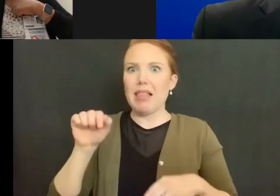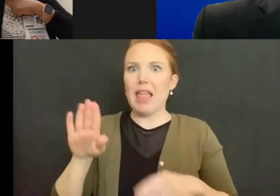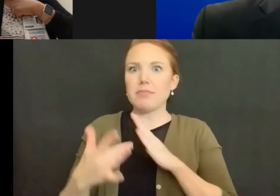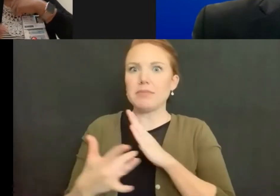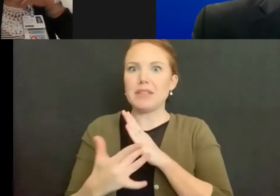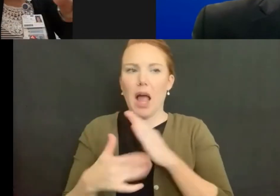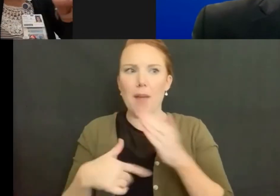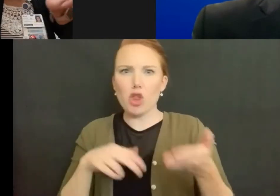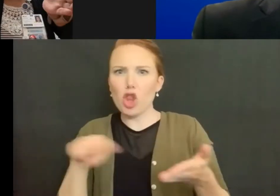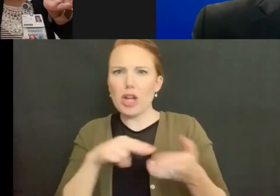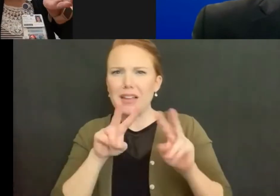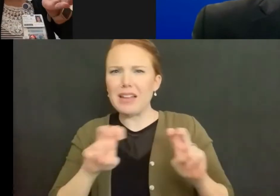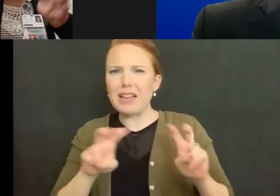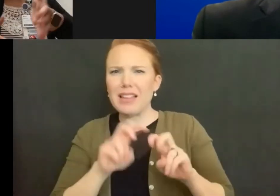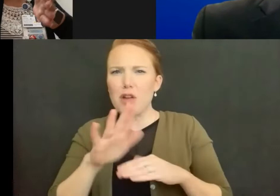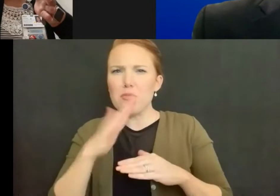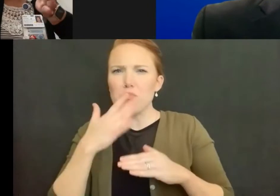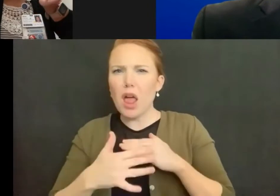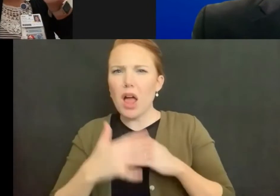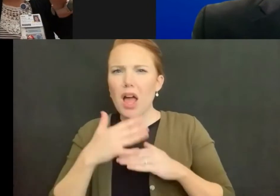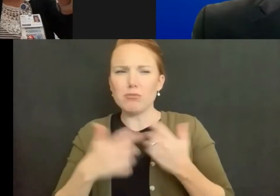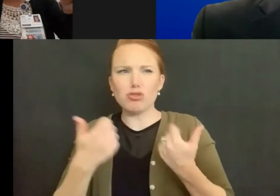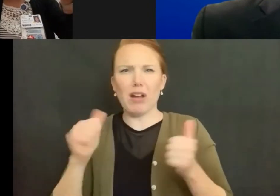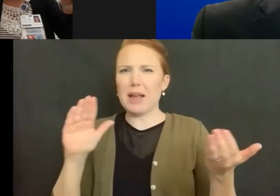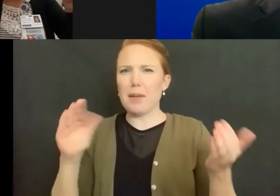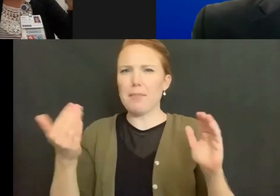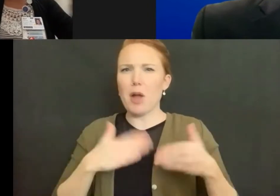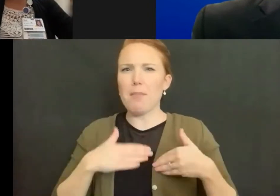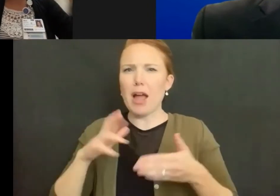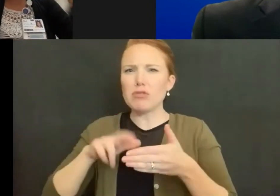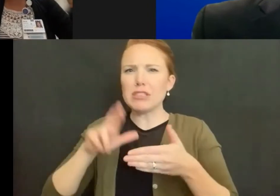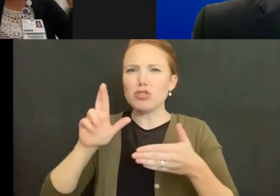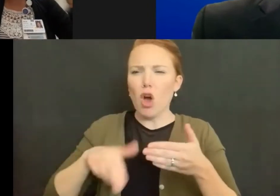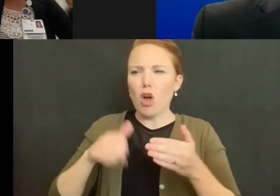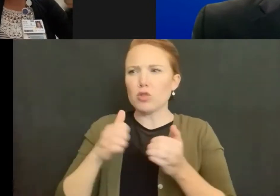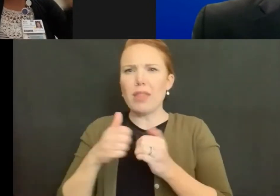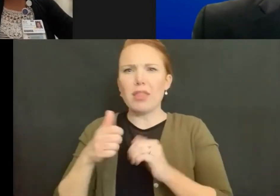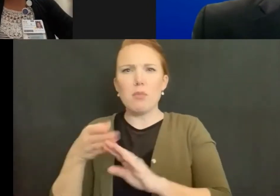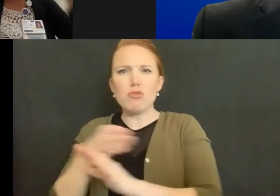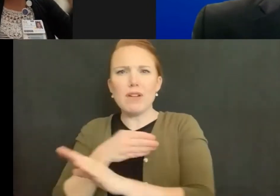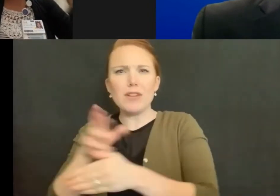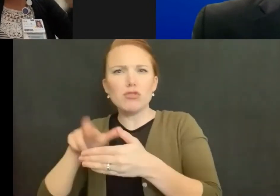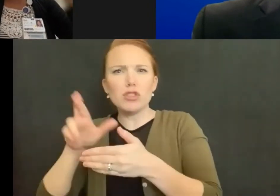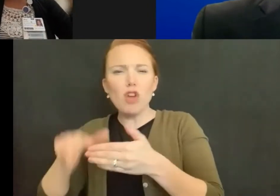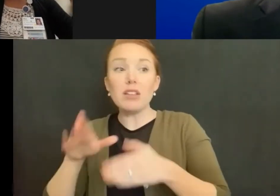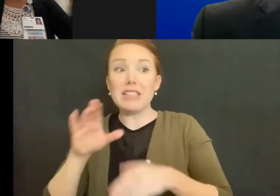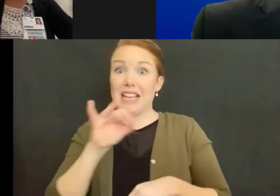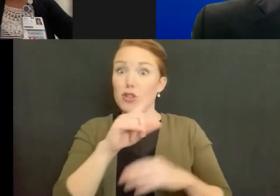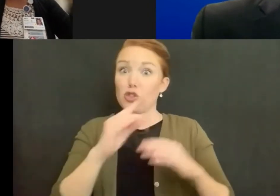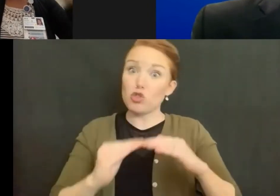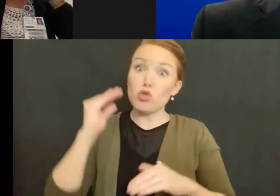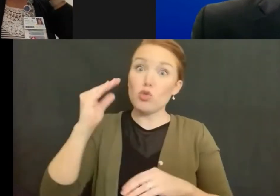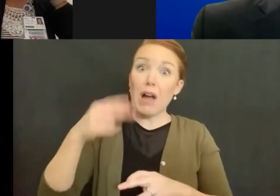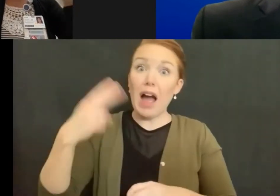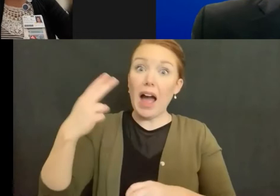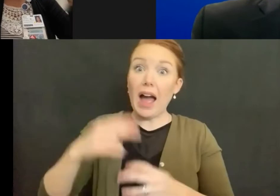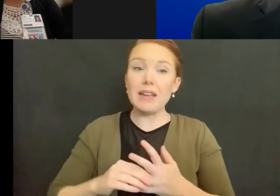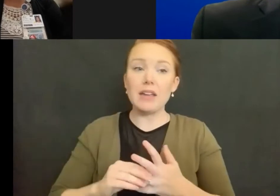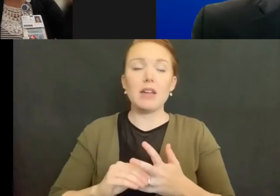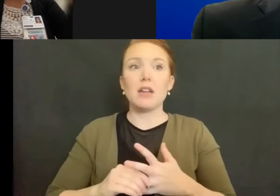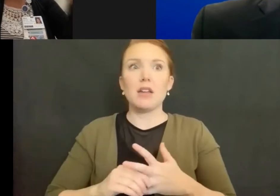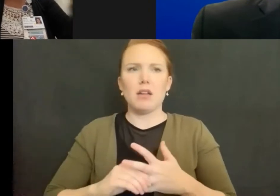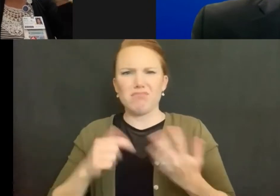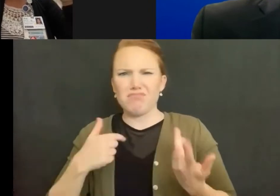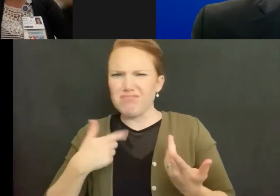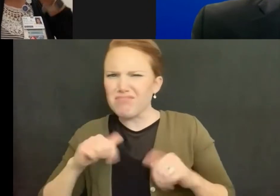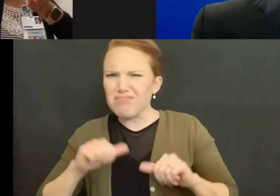gonna be, I compare my result with the previous result. If it's gonna be too high, I'm gonna question, like, why it is